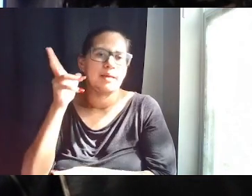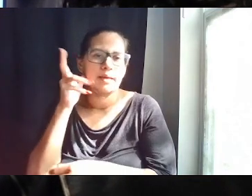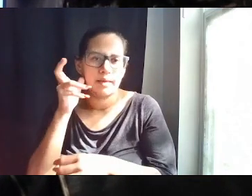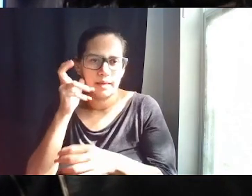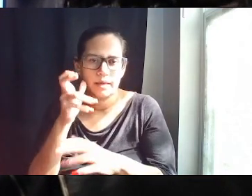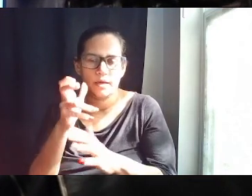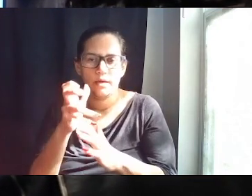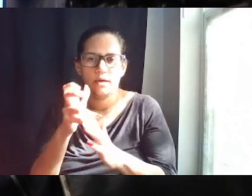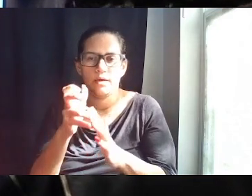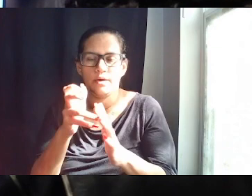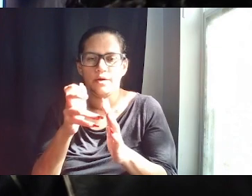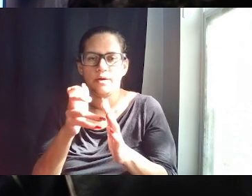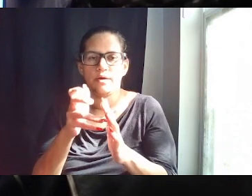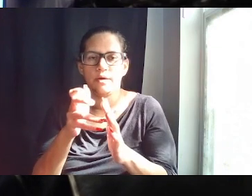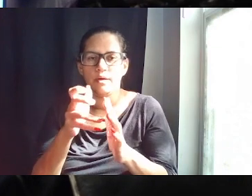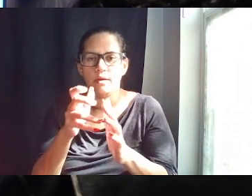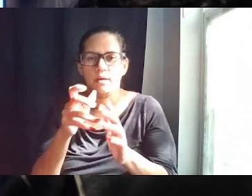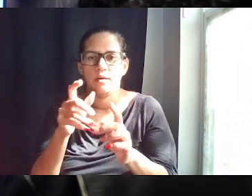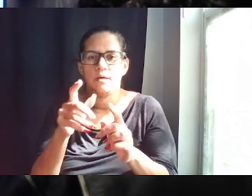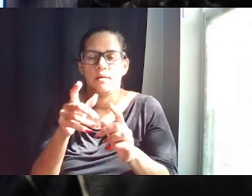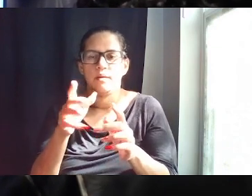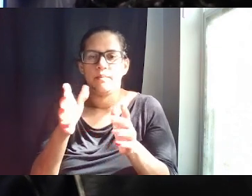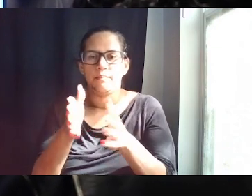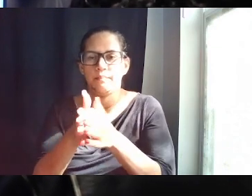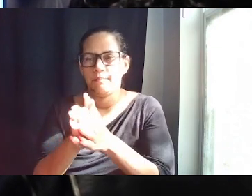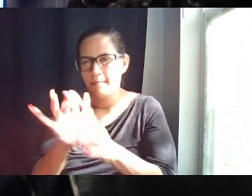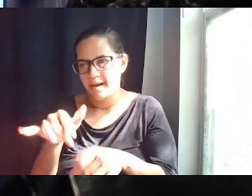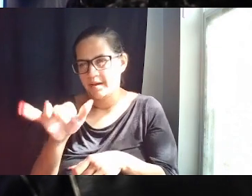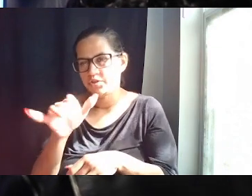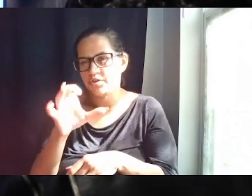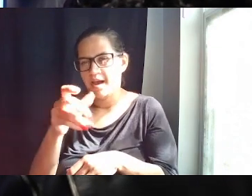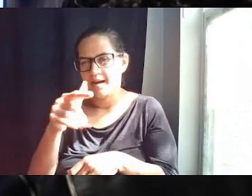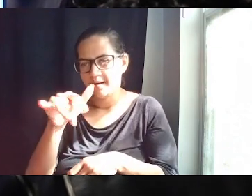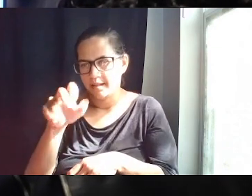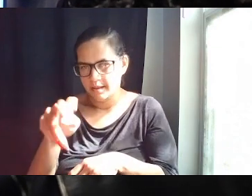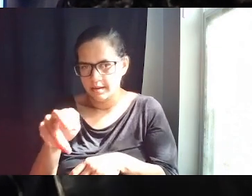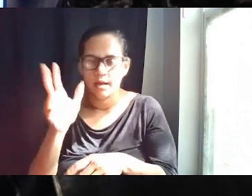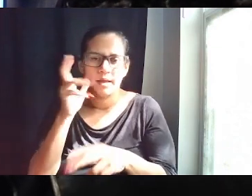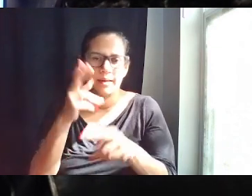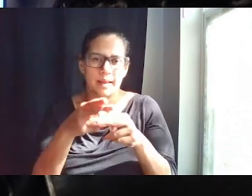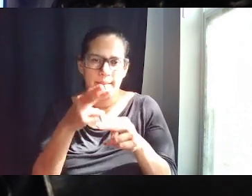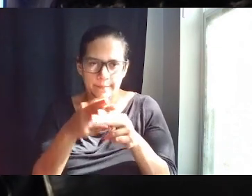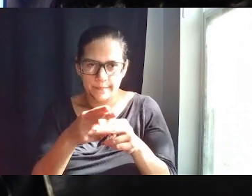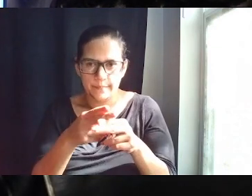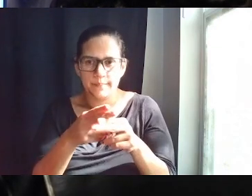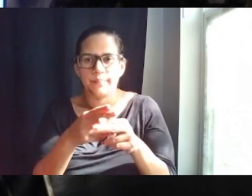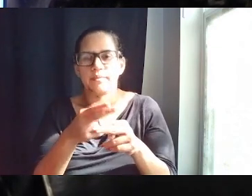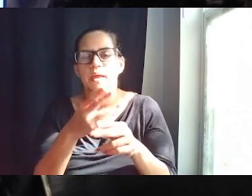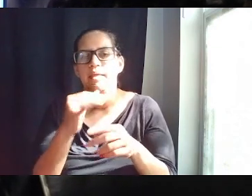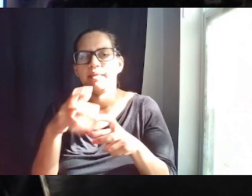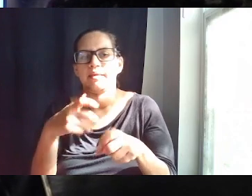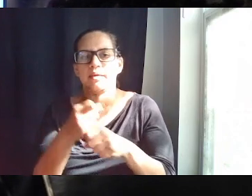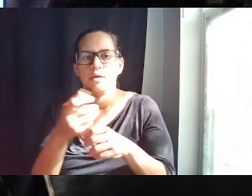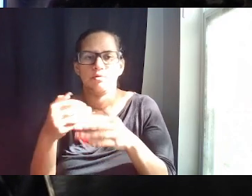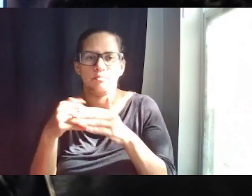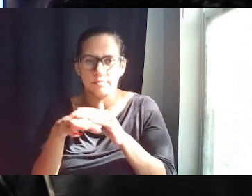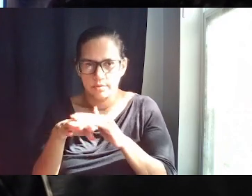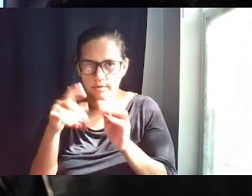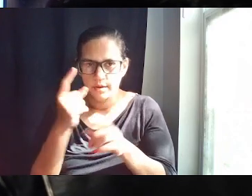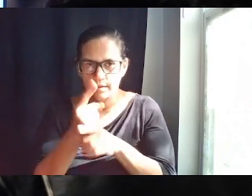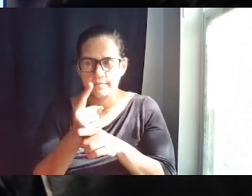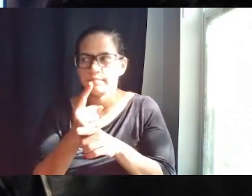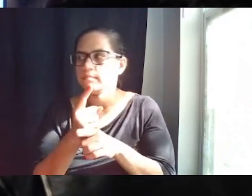as requested by Jacqueline, we're going to hear your name, first name, and the year you're entering, right? And that's it. Really